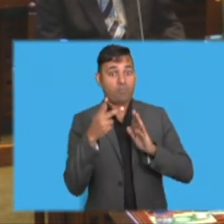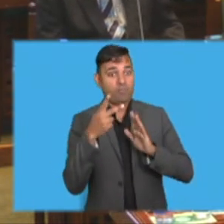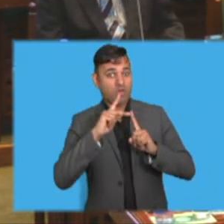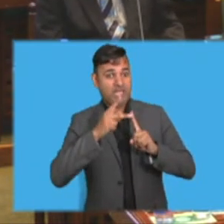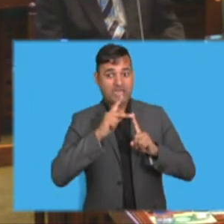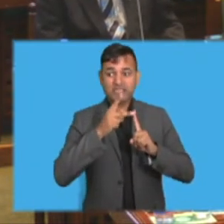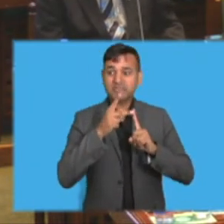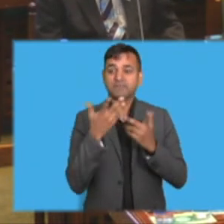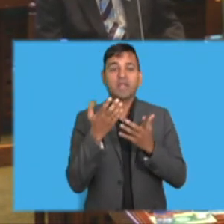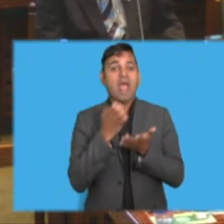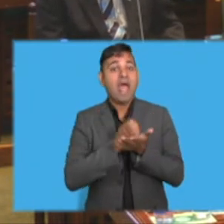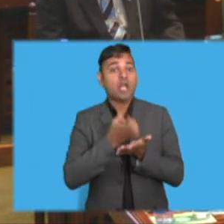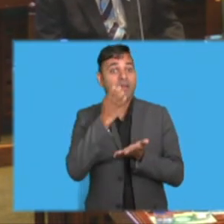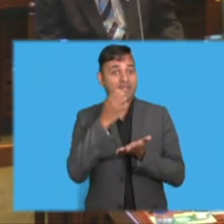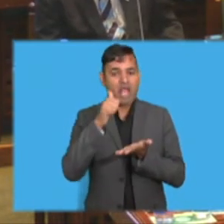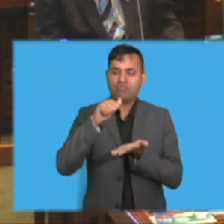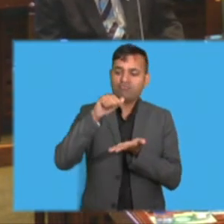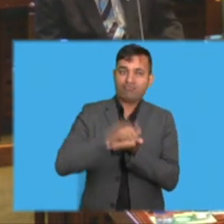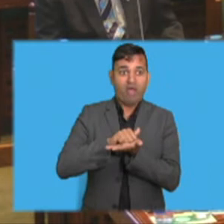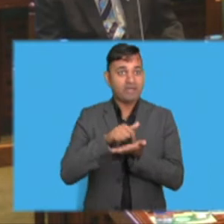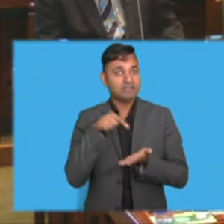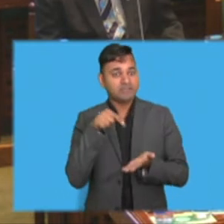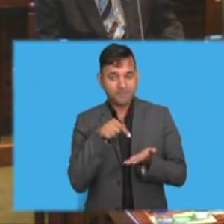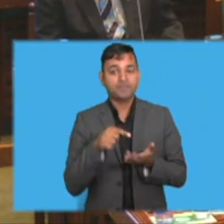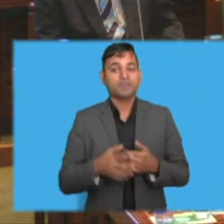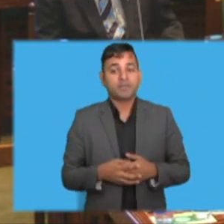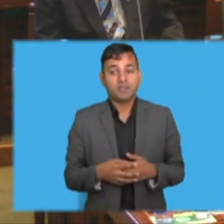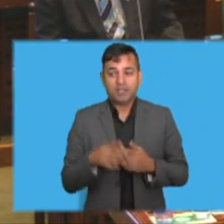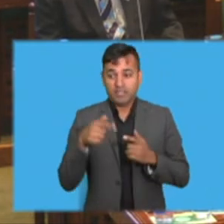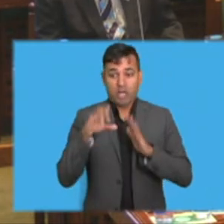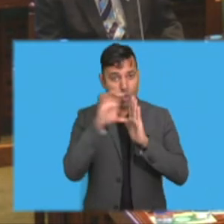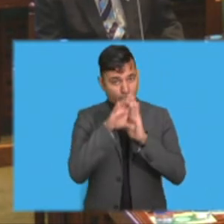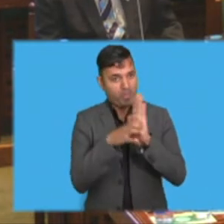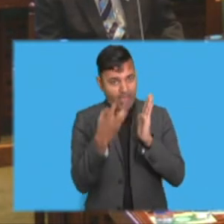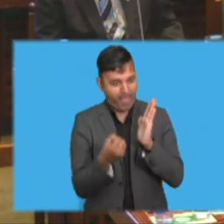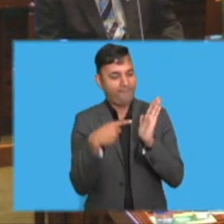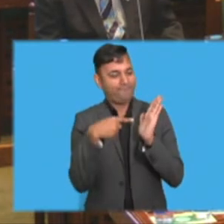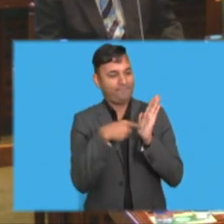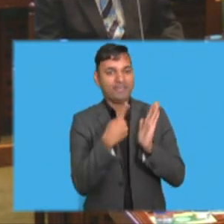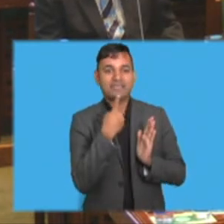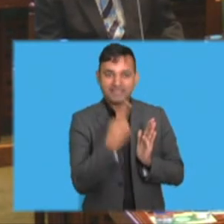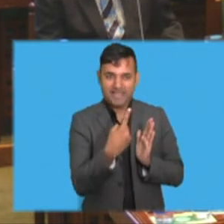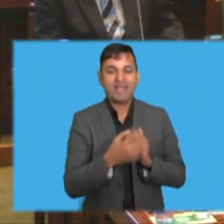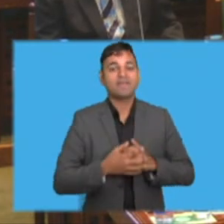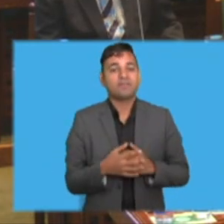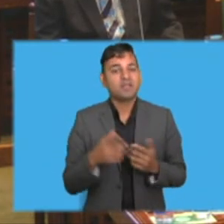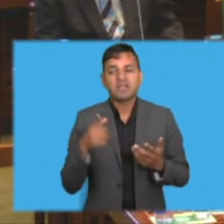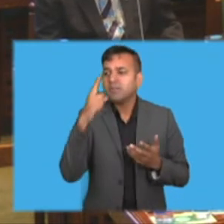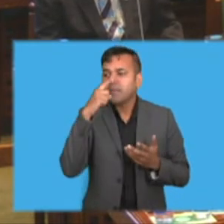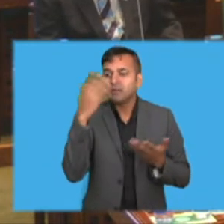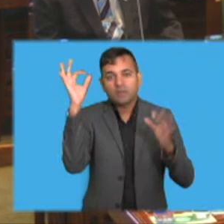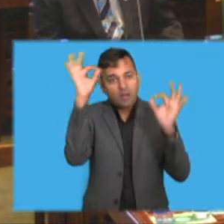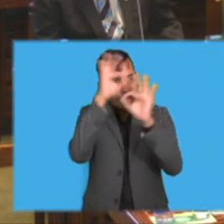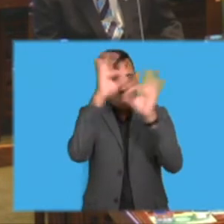time in our Constitution. For those who don't know, this Constitution, our Constitution.